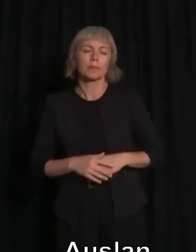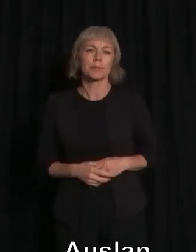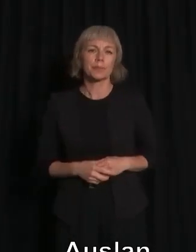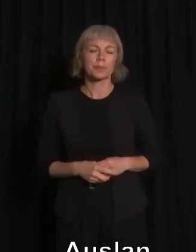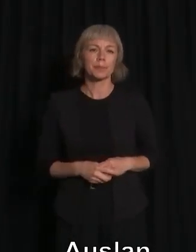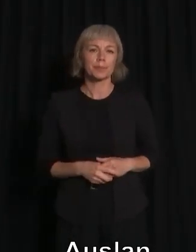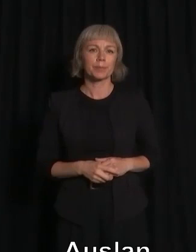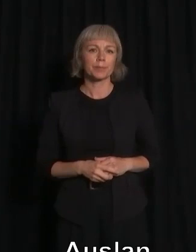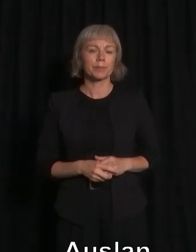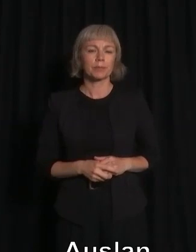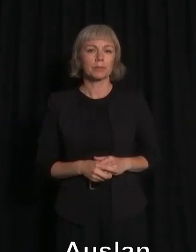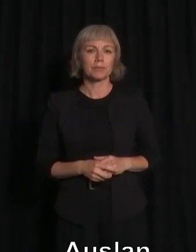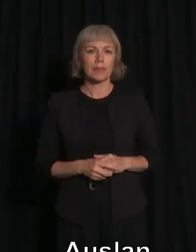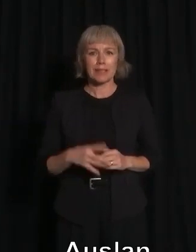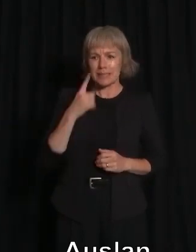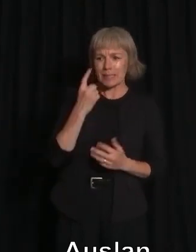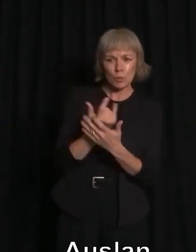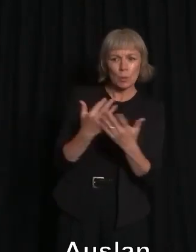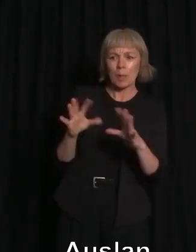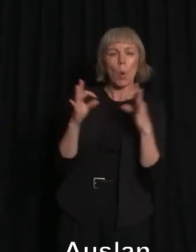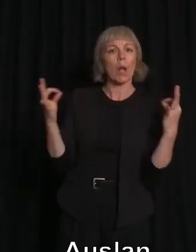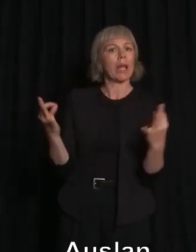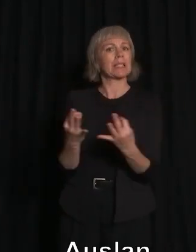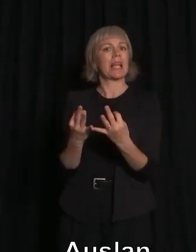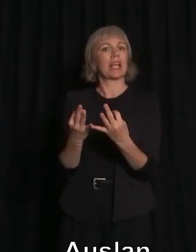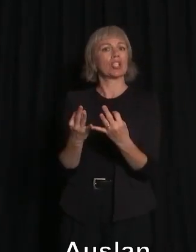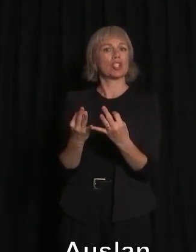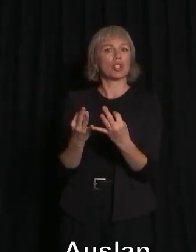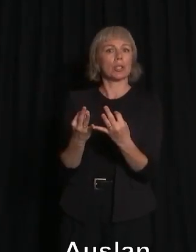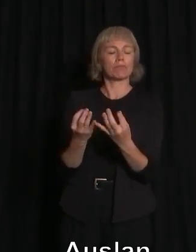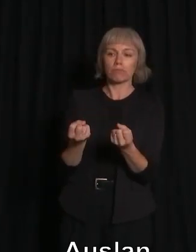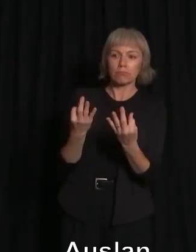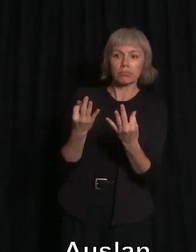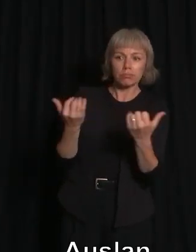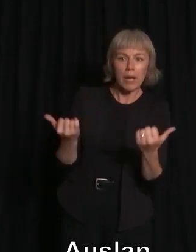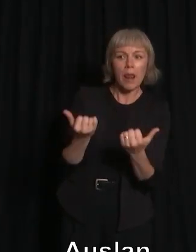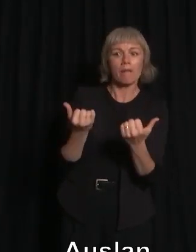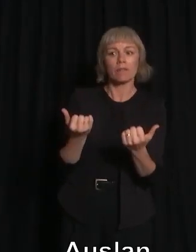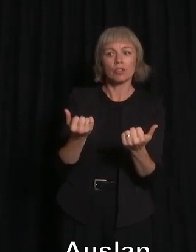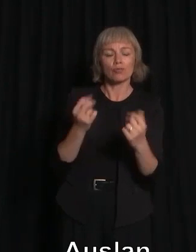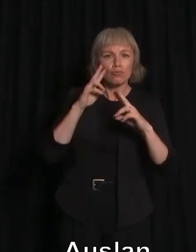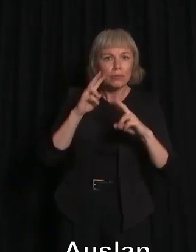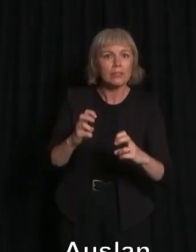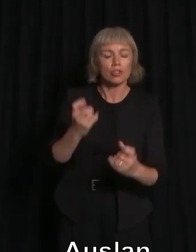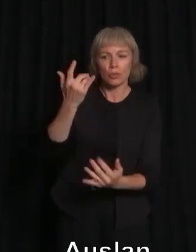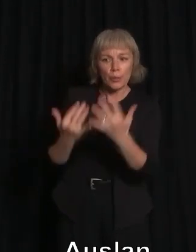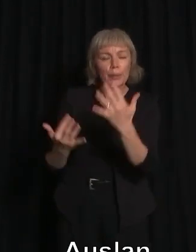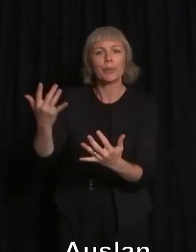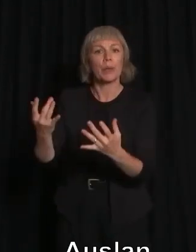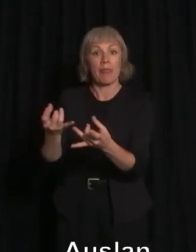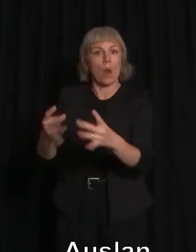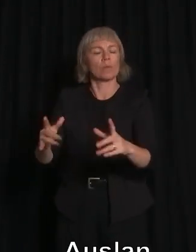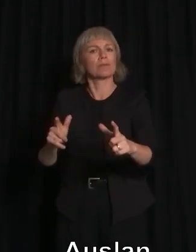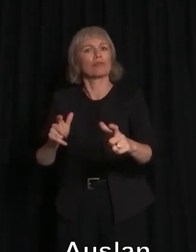I have also seen far too many organizations lose control of their research and intellectual property, too many victims losing